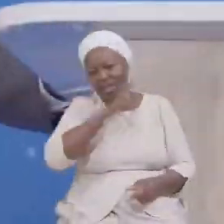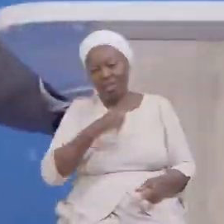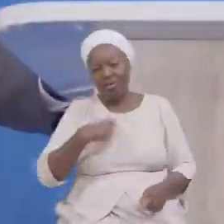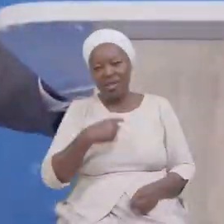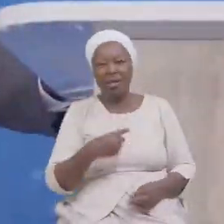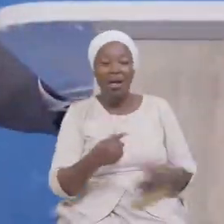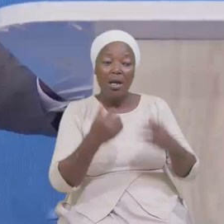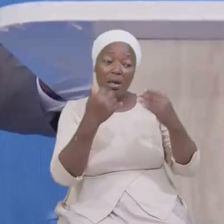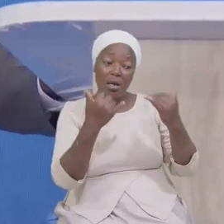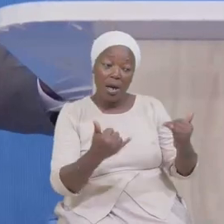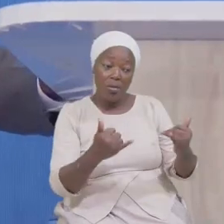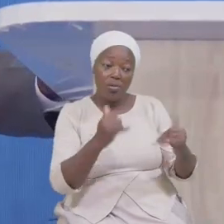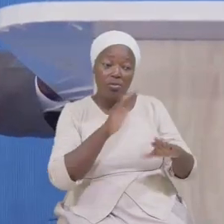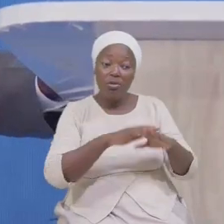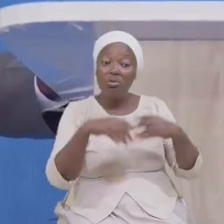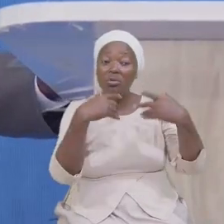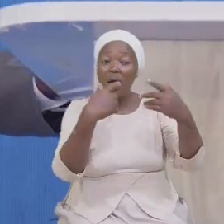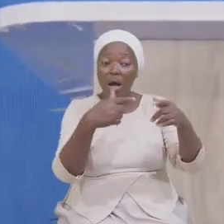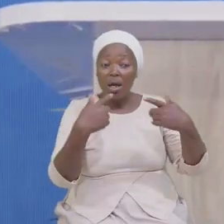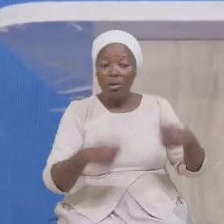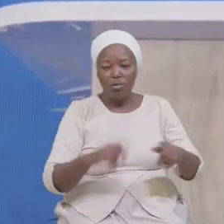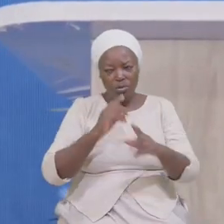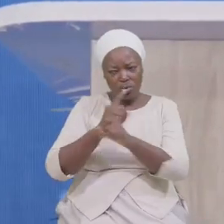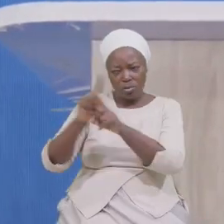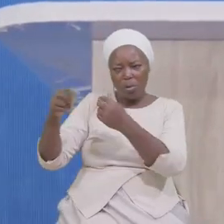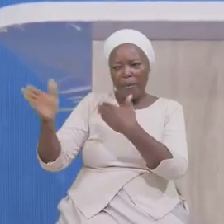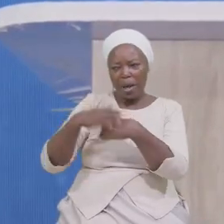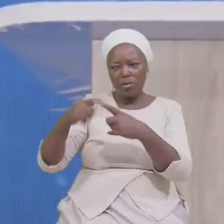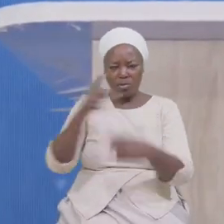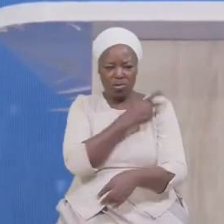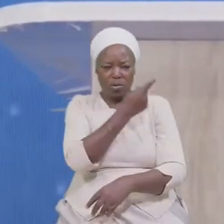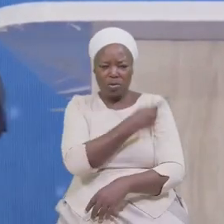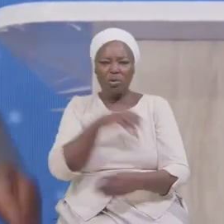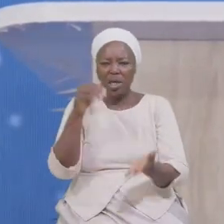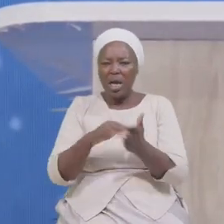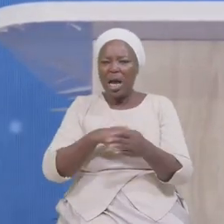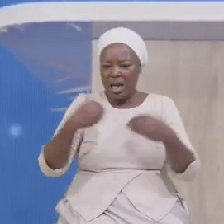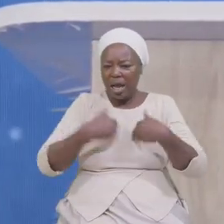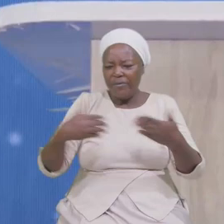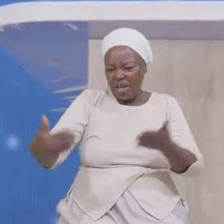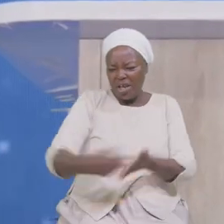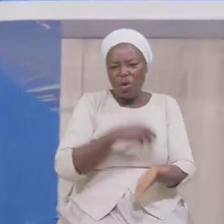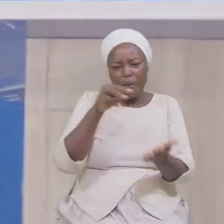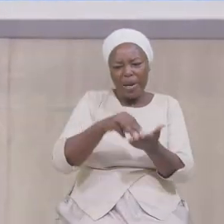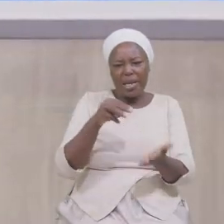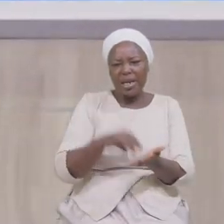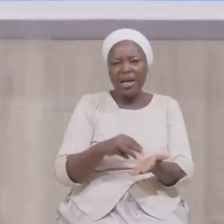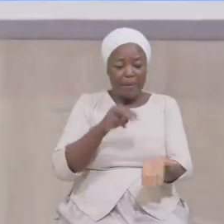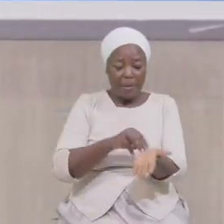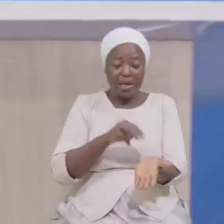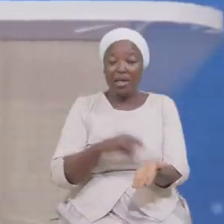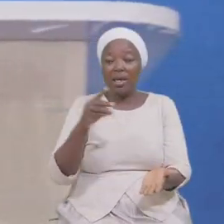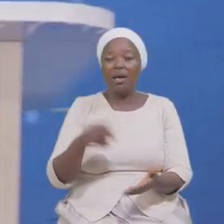don't argue, go to the hospital again and have a new medical report. And when you have that